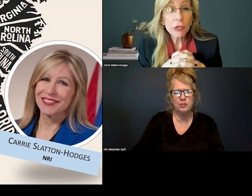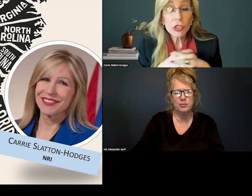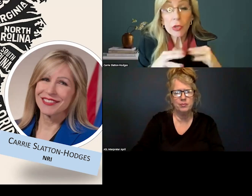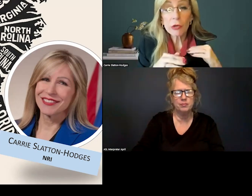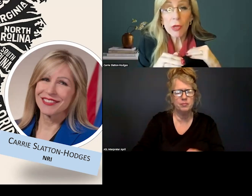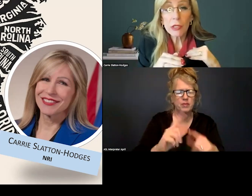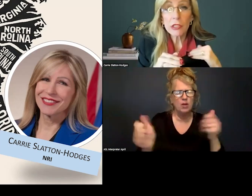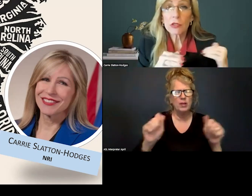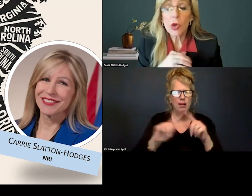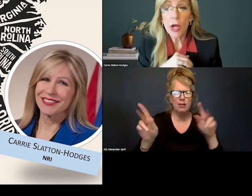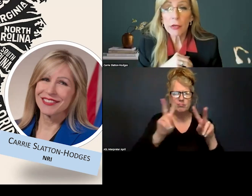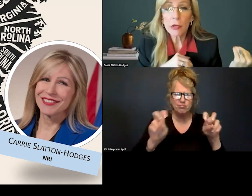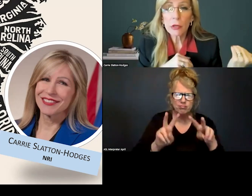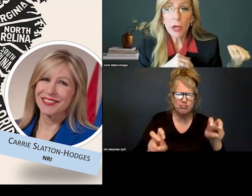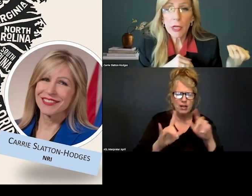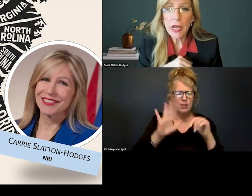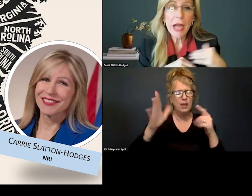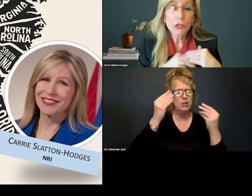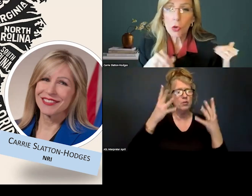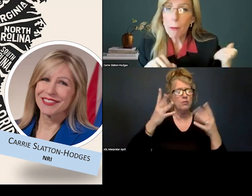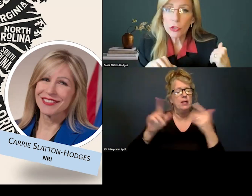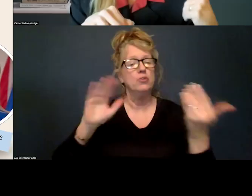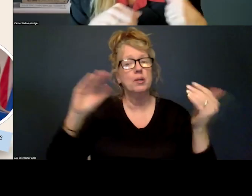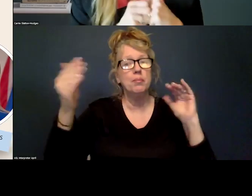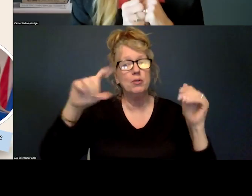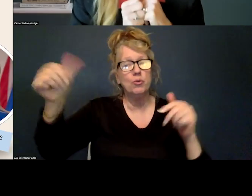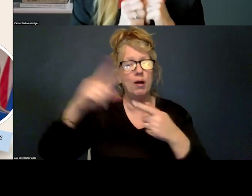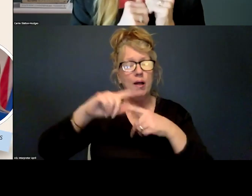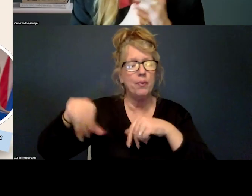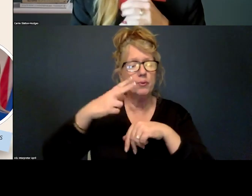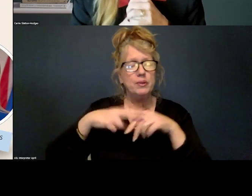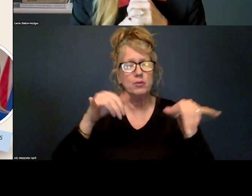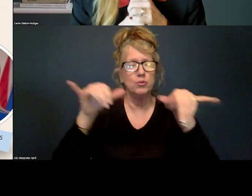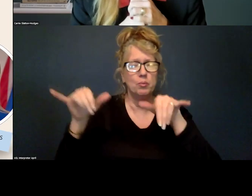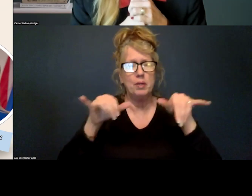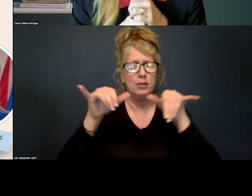how they're doing relative to other national measures around that,